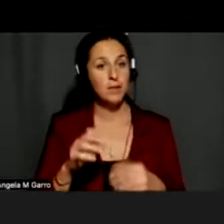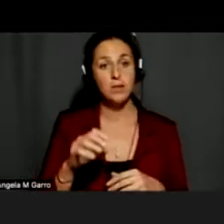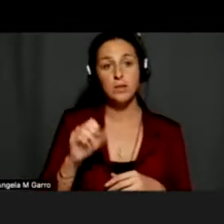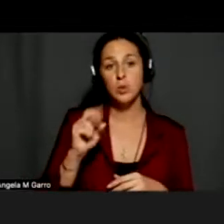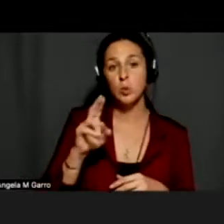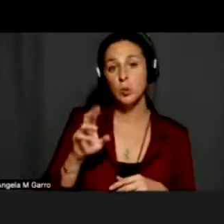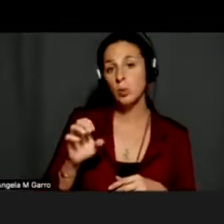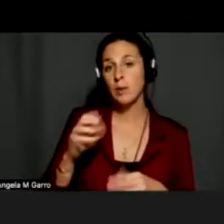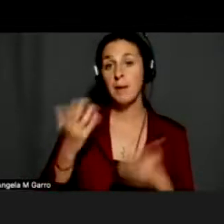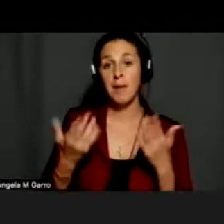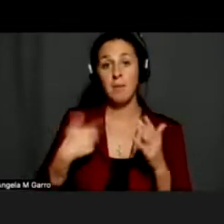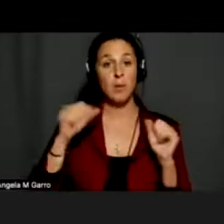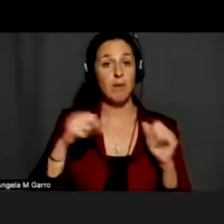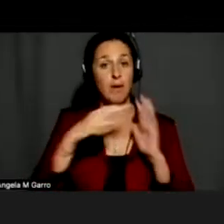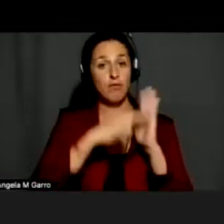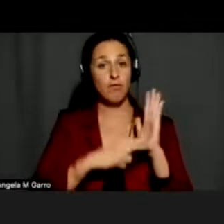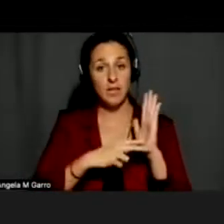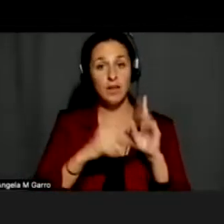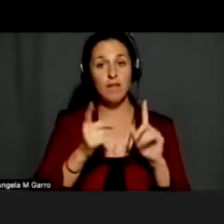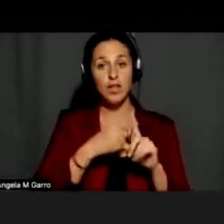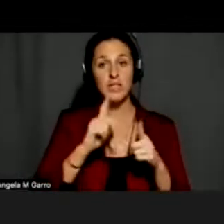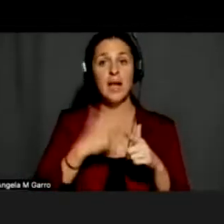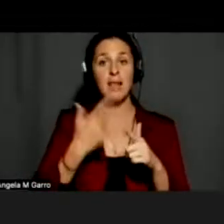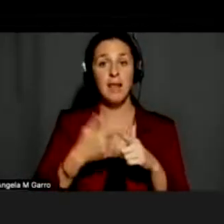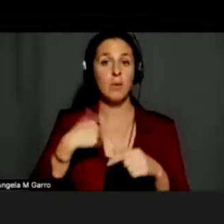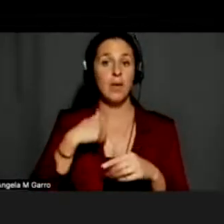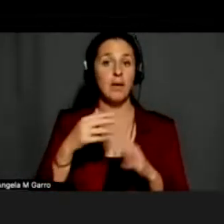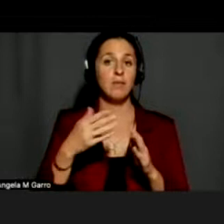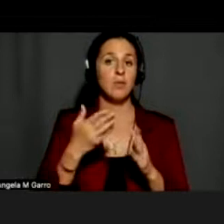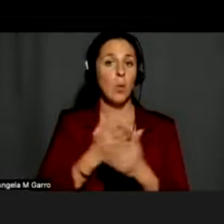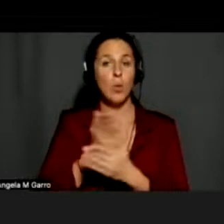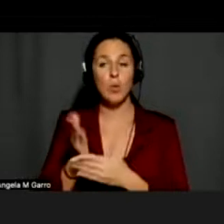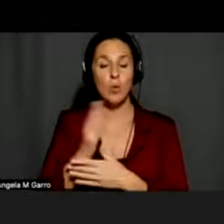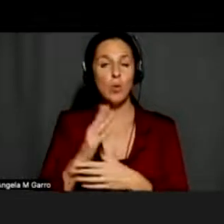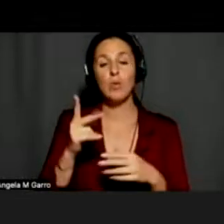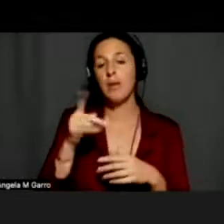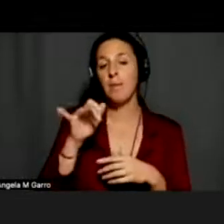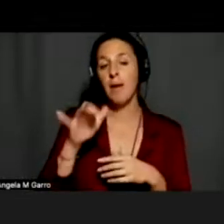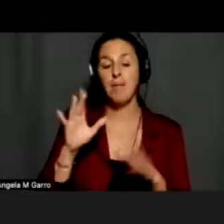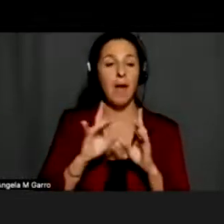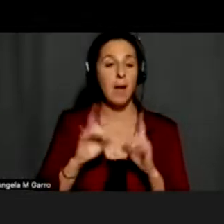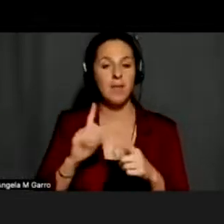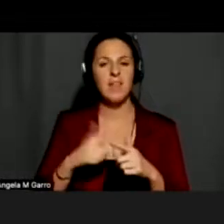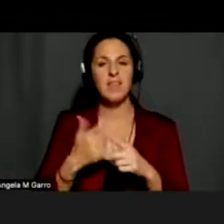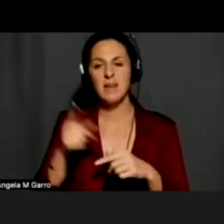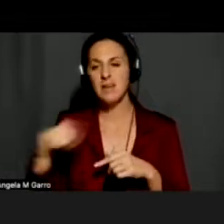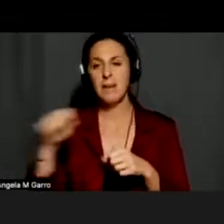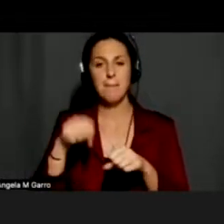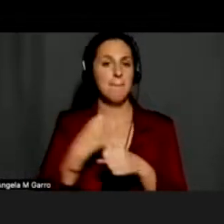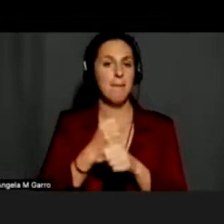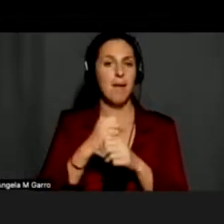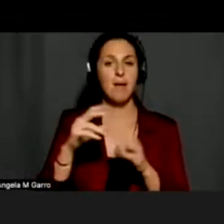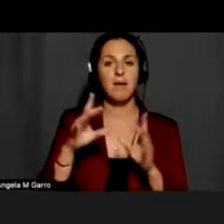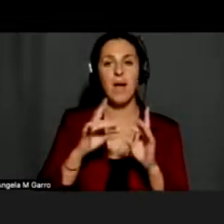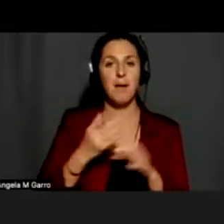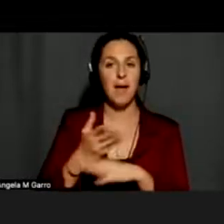read it first and then we can go through the public comments and all that kind of stuff so that people can make comments after we've read it. So why don't we start with just